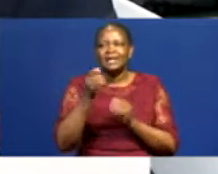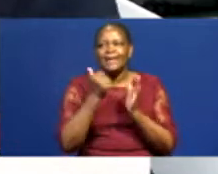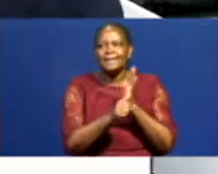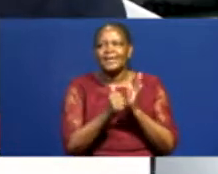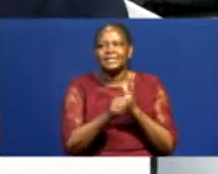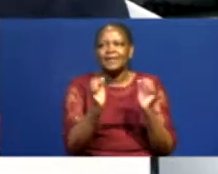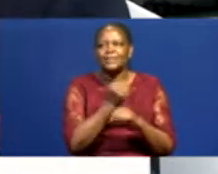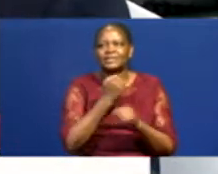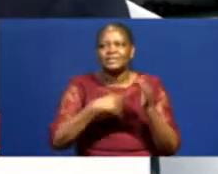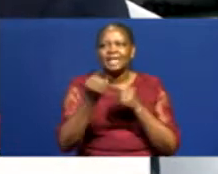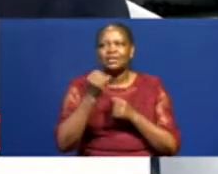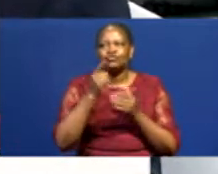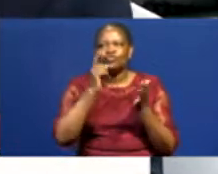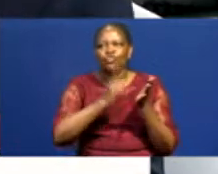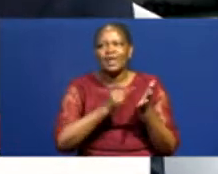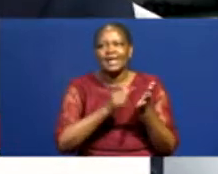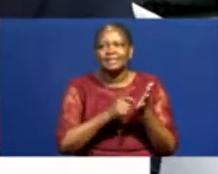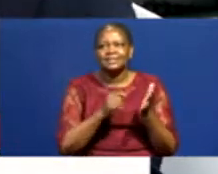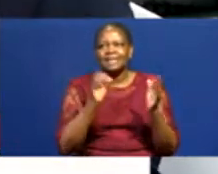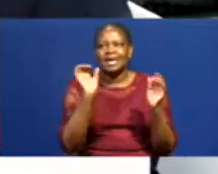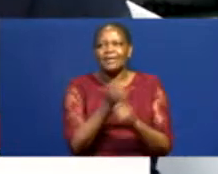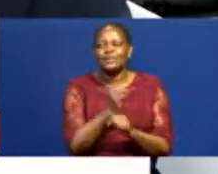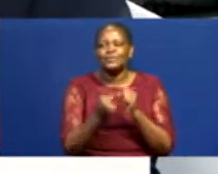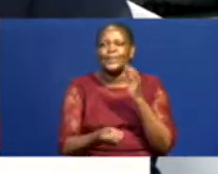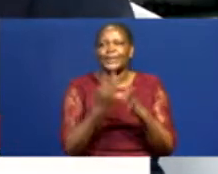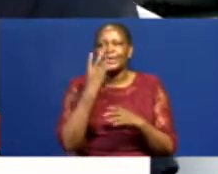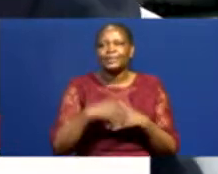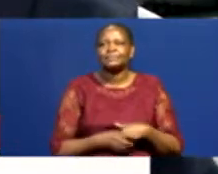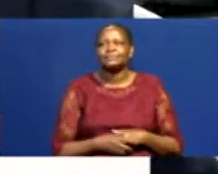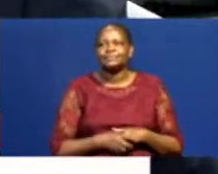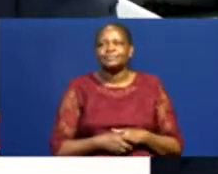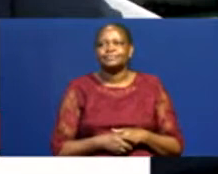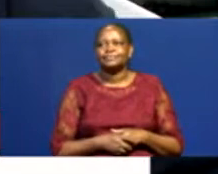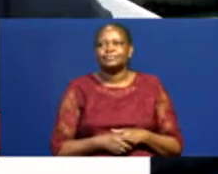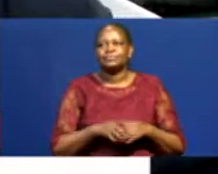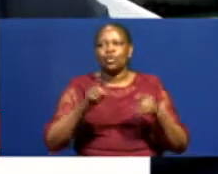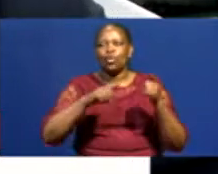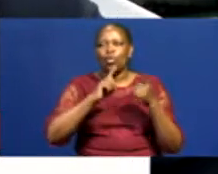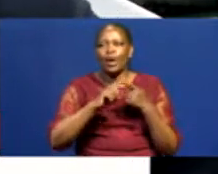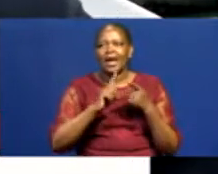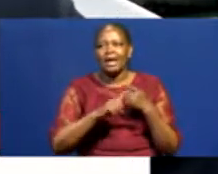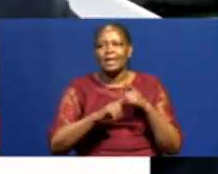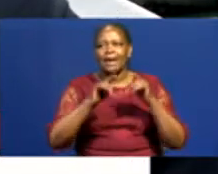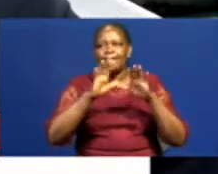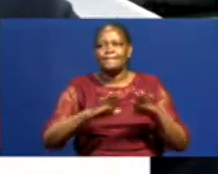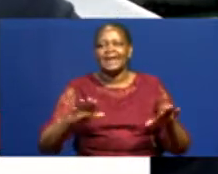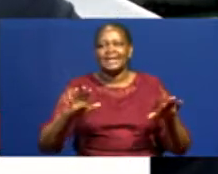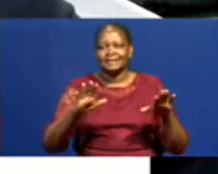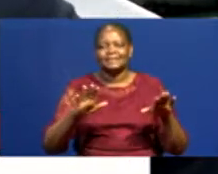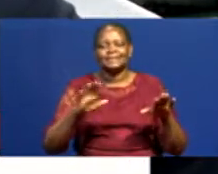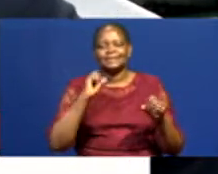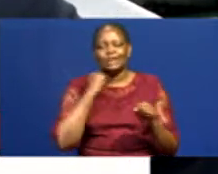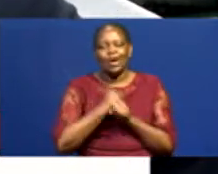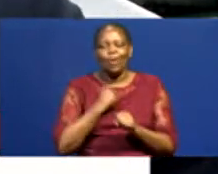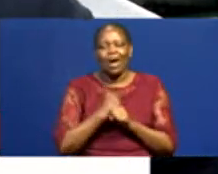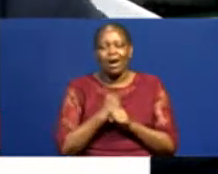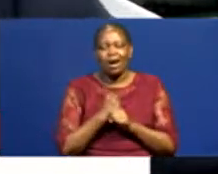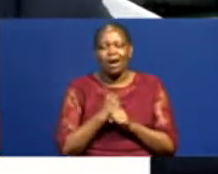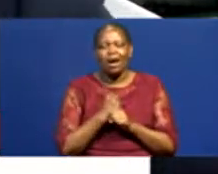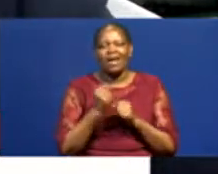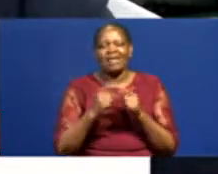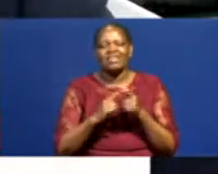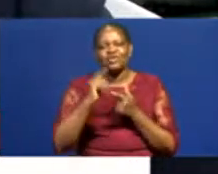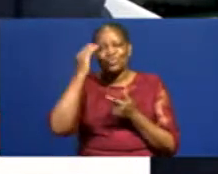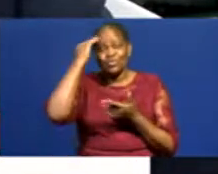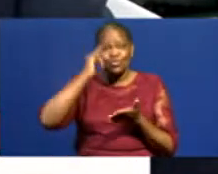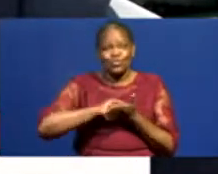You cannot sell your rice. You cannot produce. When markets are functioning, then you know